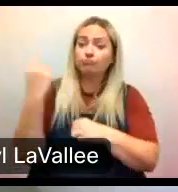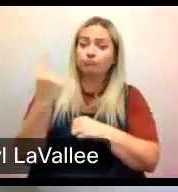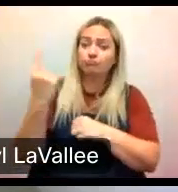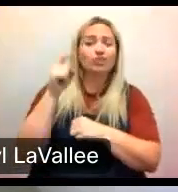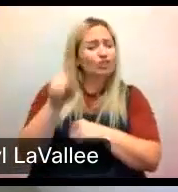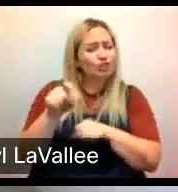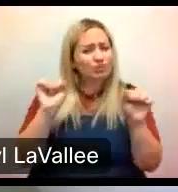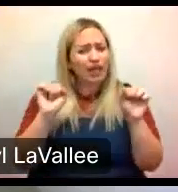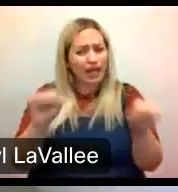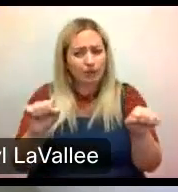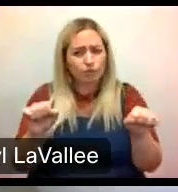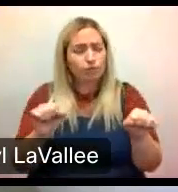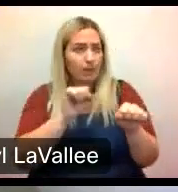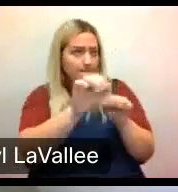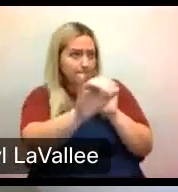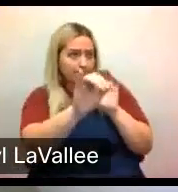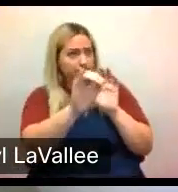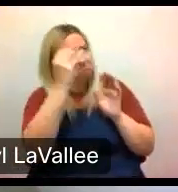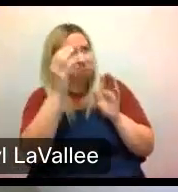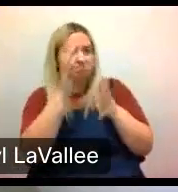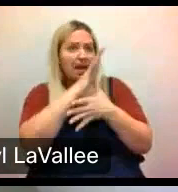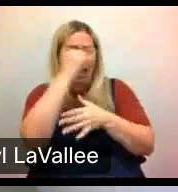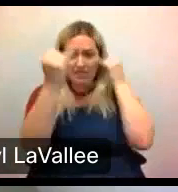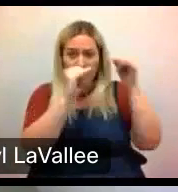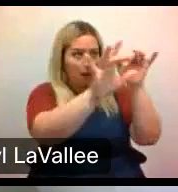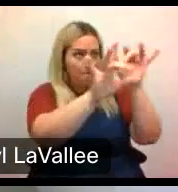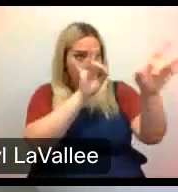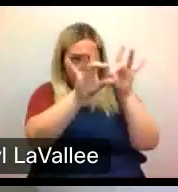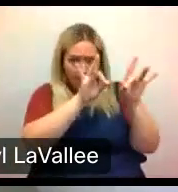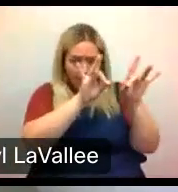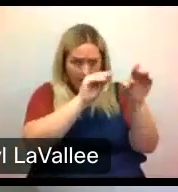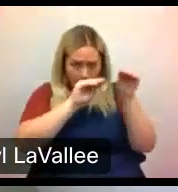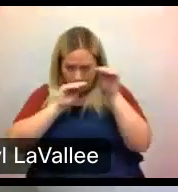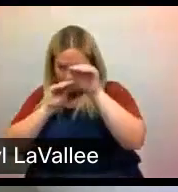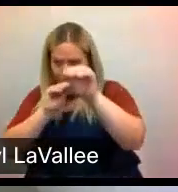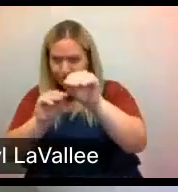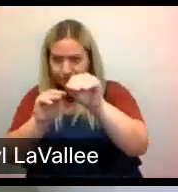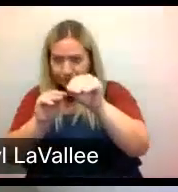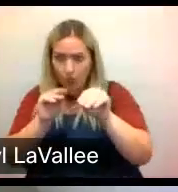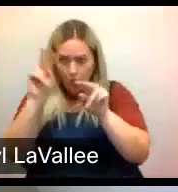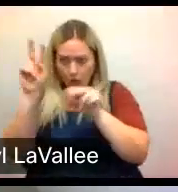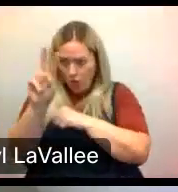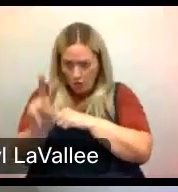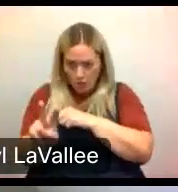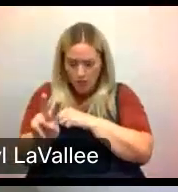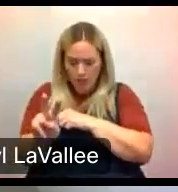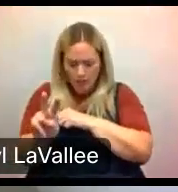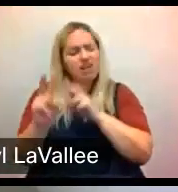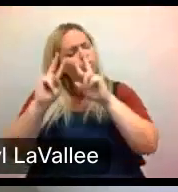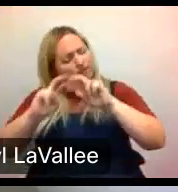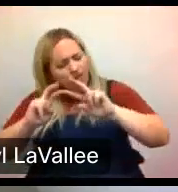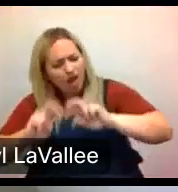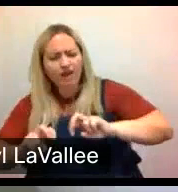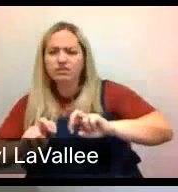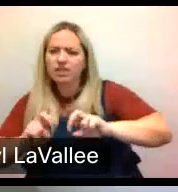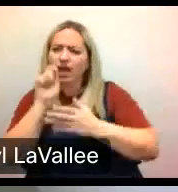able to pull out the main ideas, look at those main ideas or main idea, and reflect on them and write